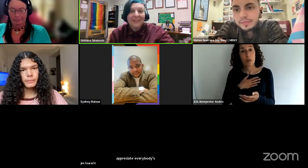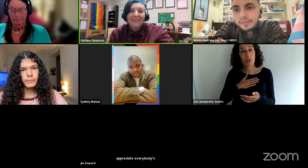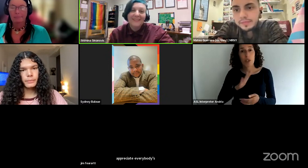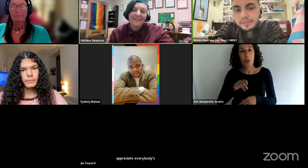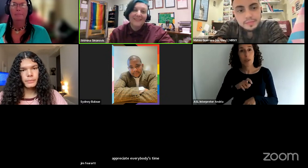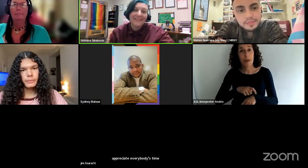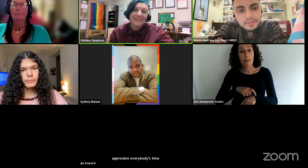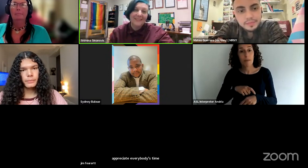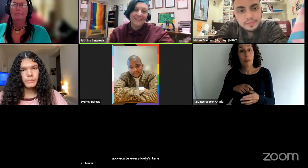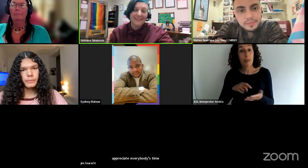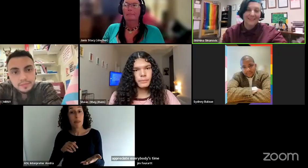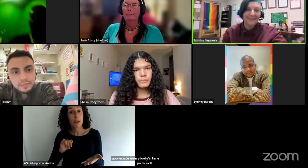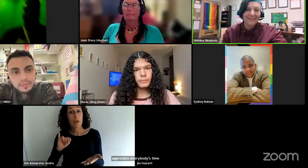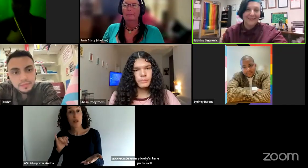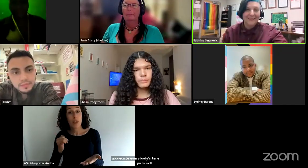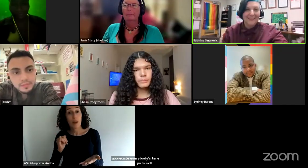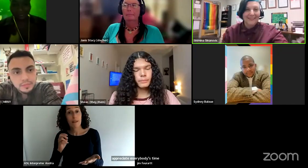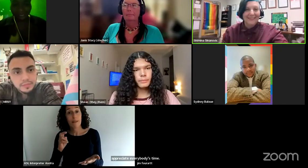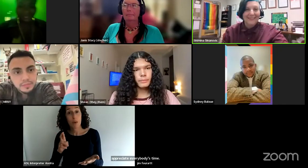Jennifer.